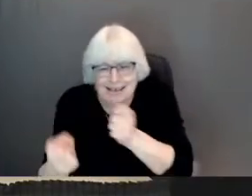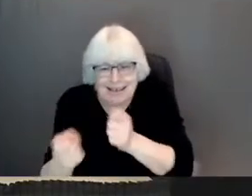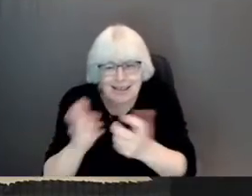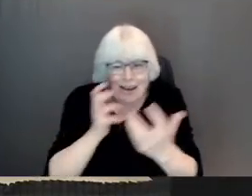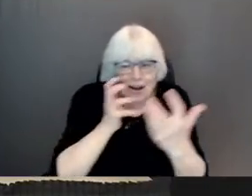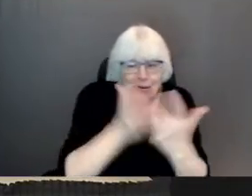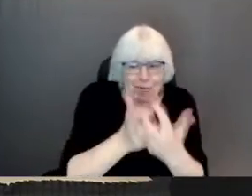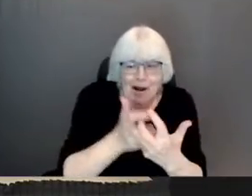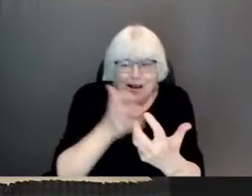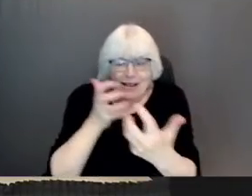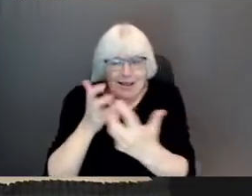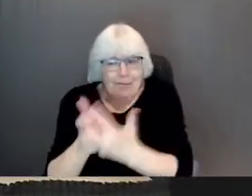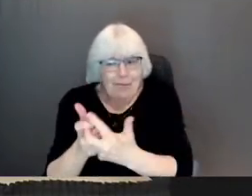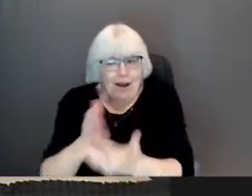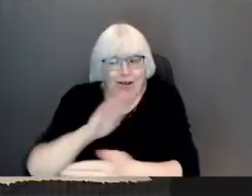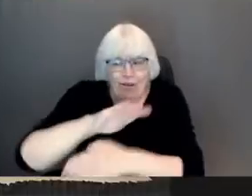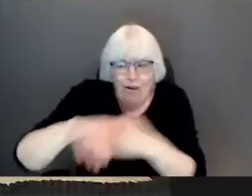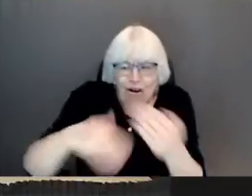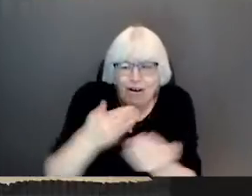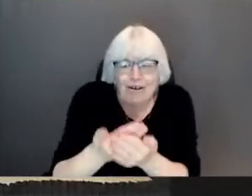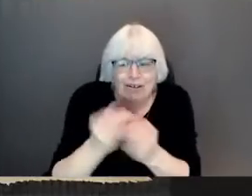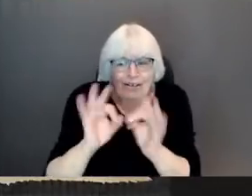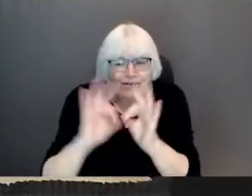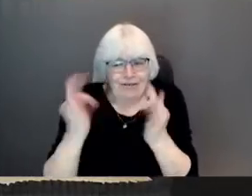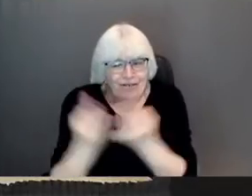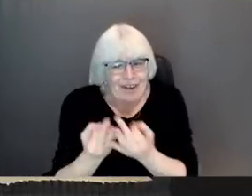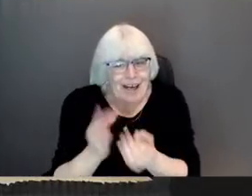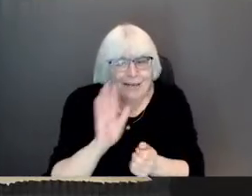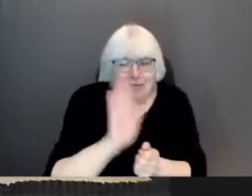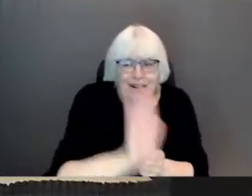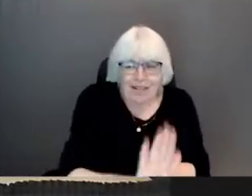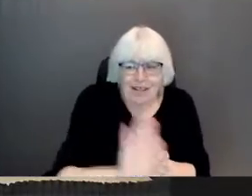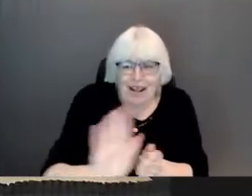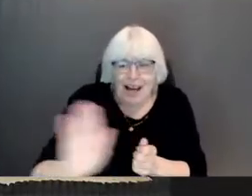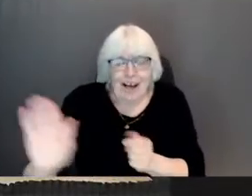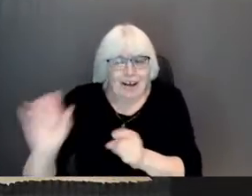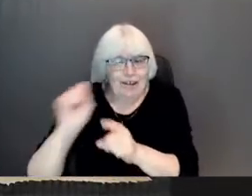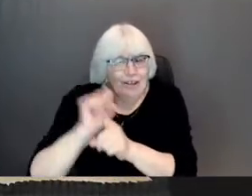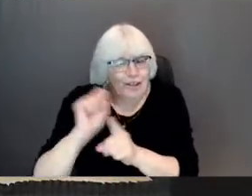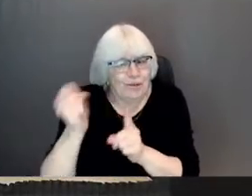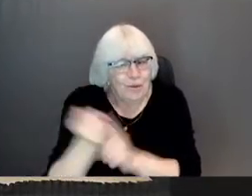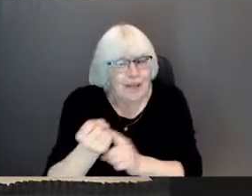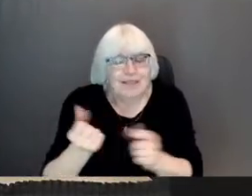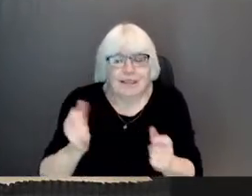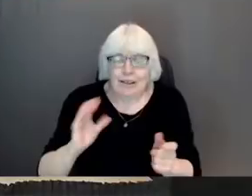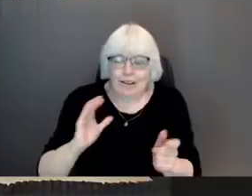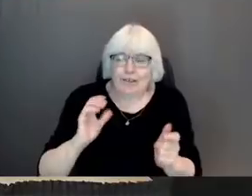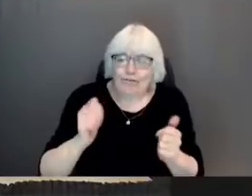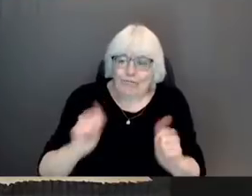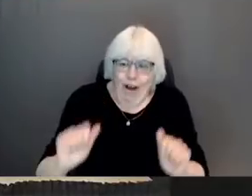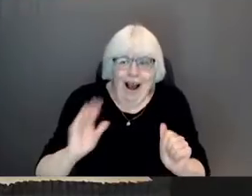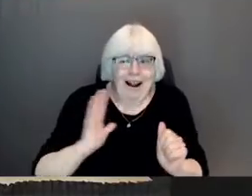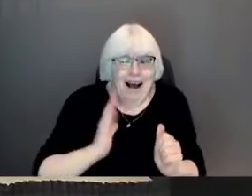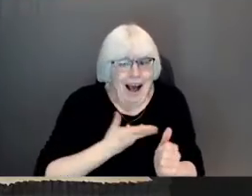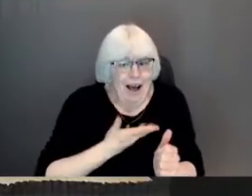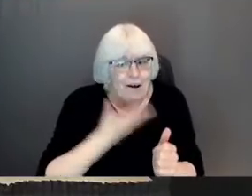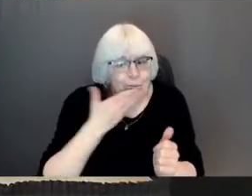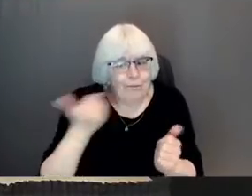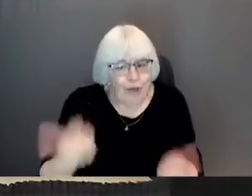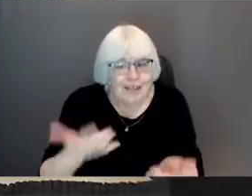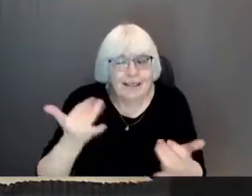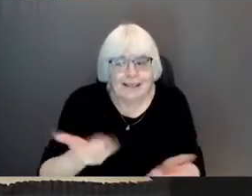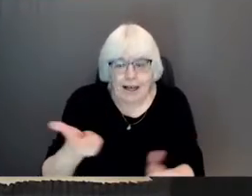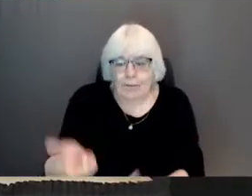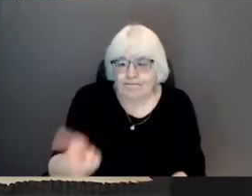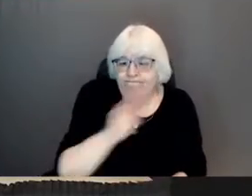turn it over to Dr. Morrison, and we'll get our most recent update on the COVID situation, as well as some of the additional changes we're making in terms